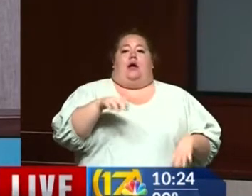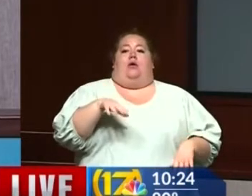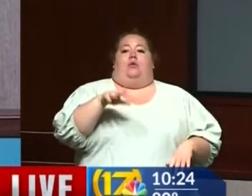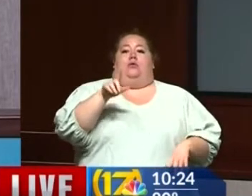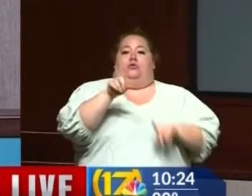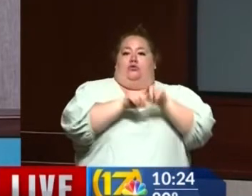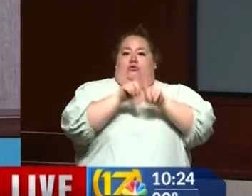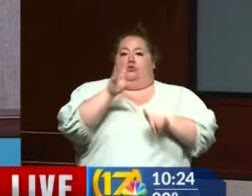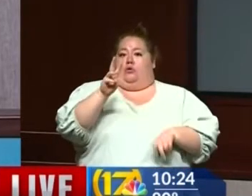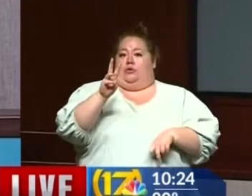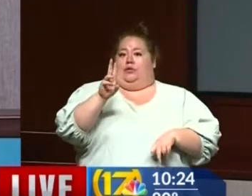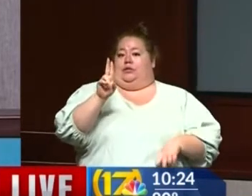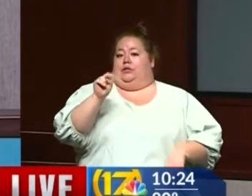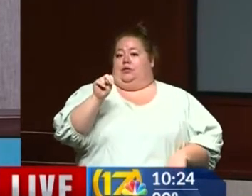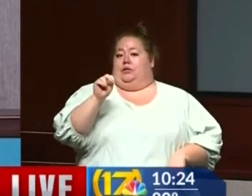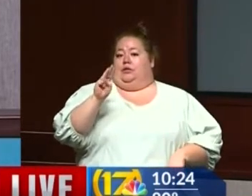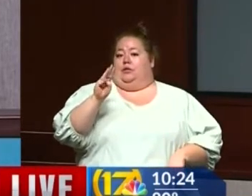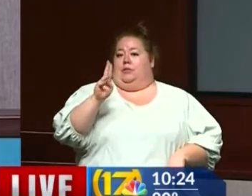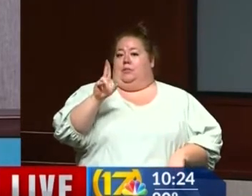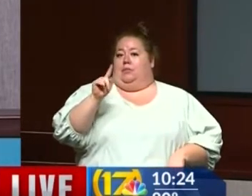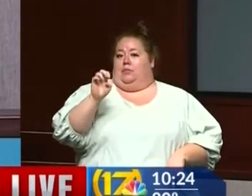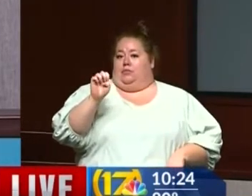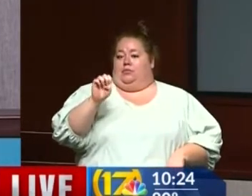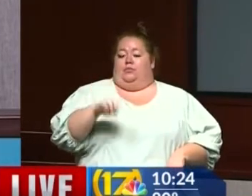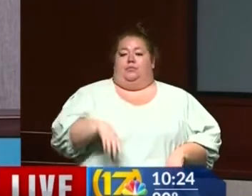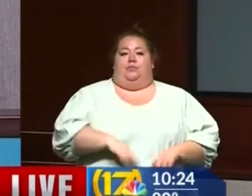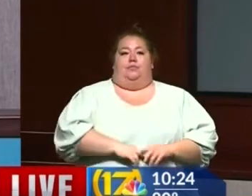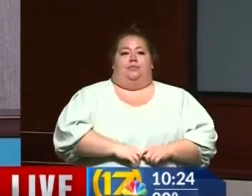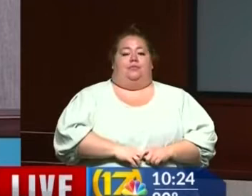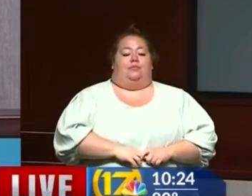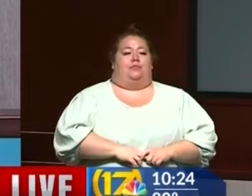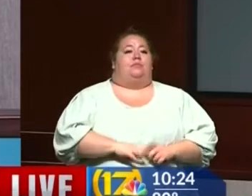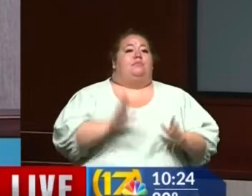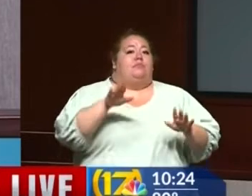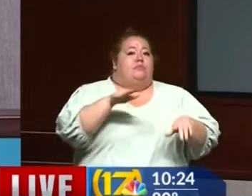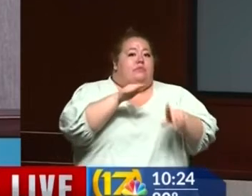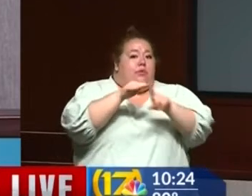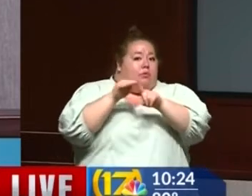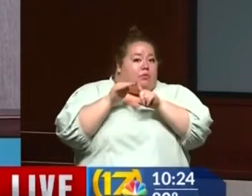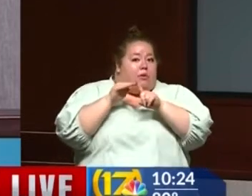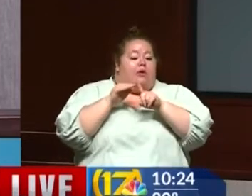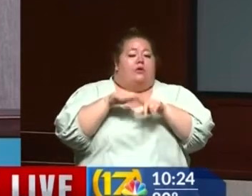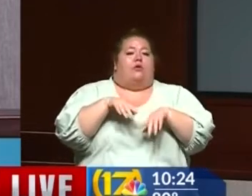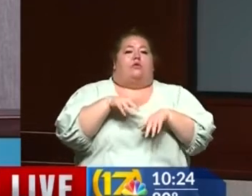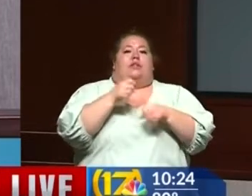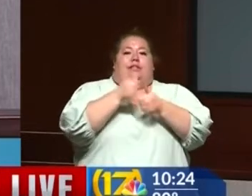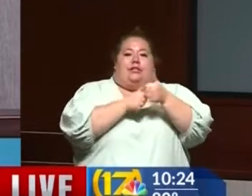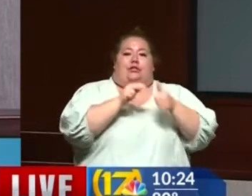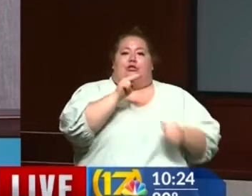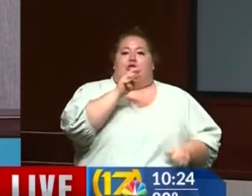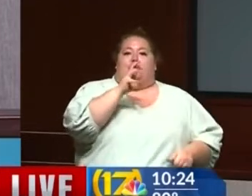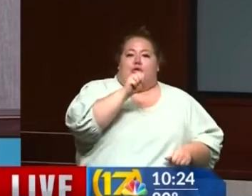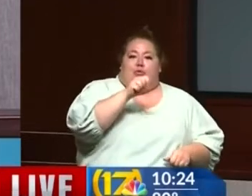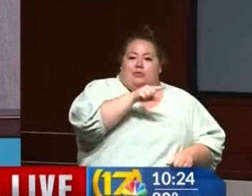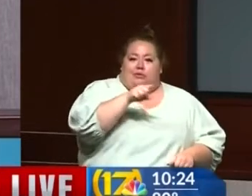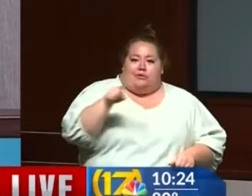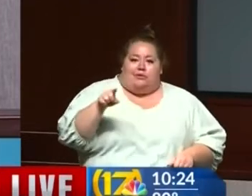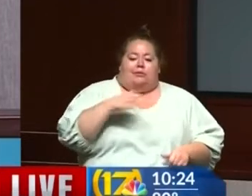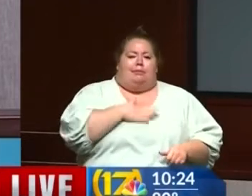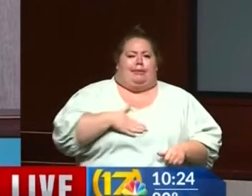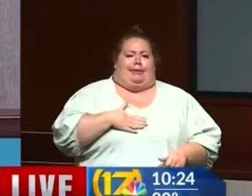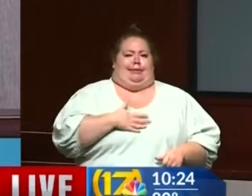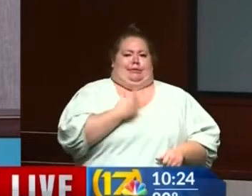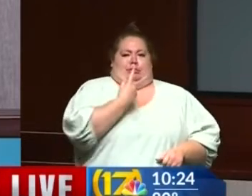unmute. And a quick reminder as well that we ask each outlet to ask their initial